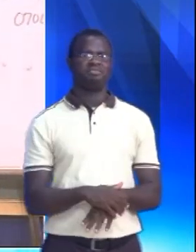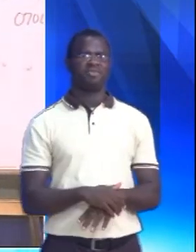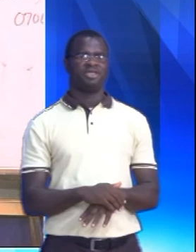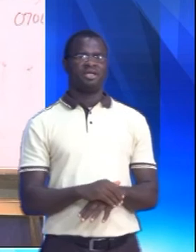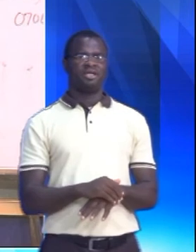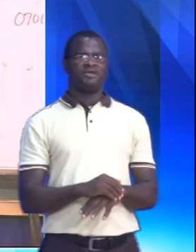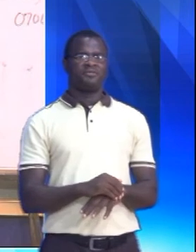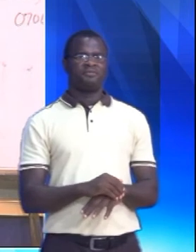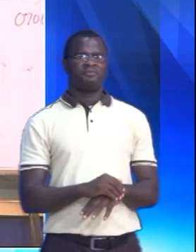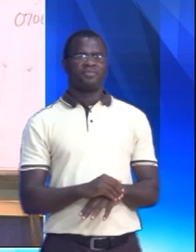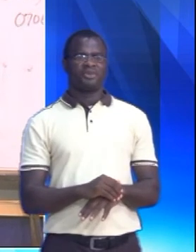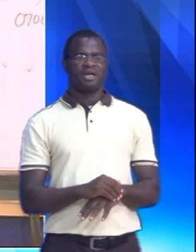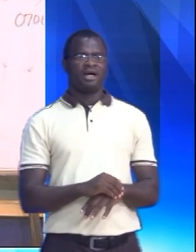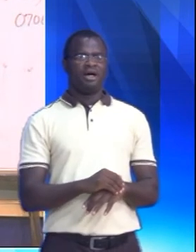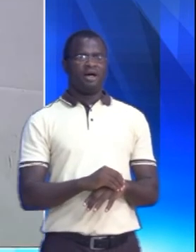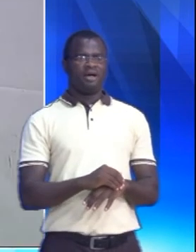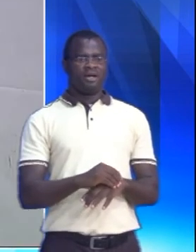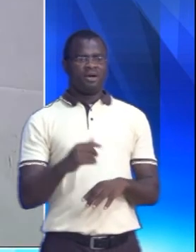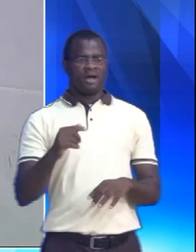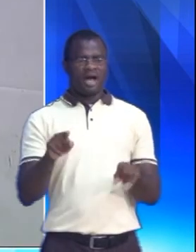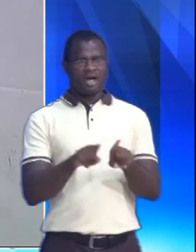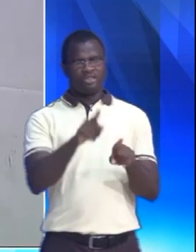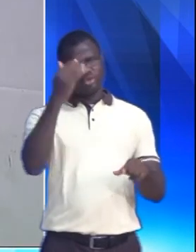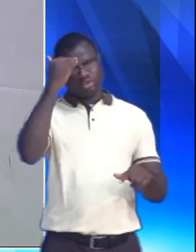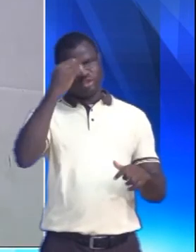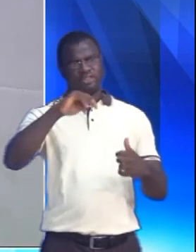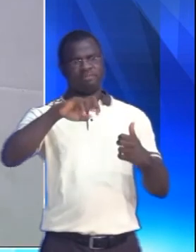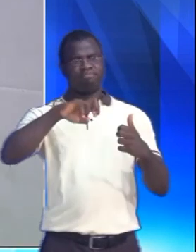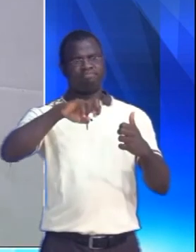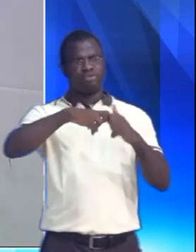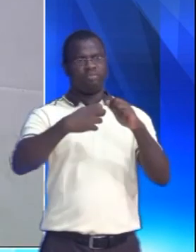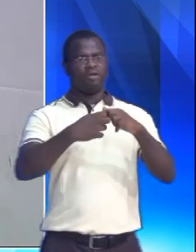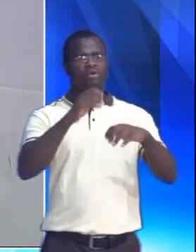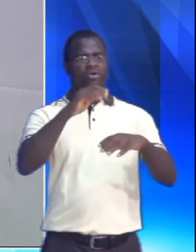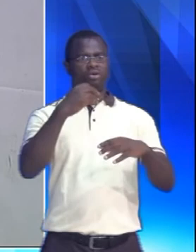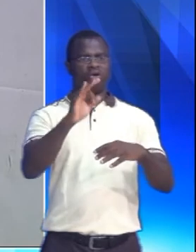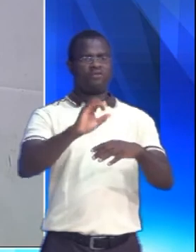with water and what? Soap. Avoid going to